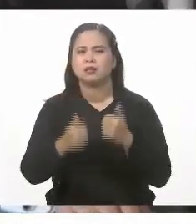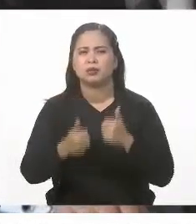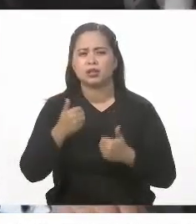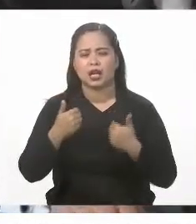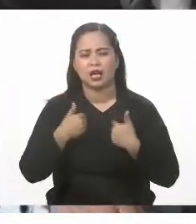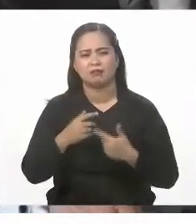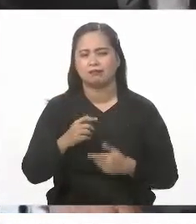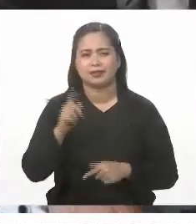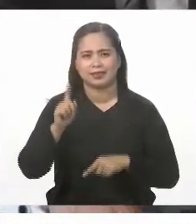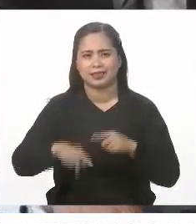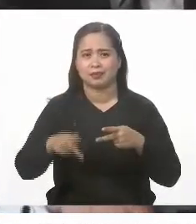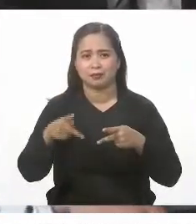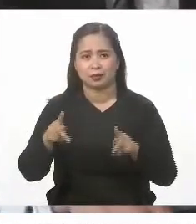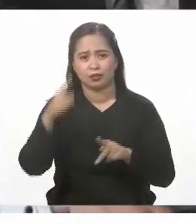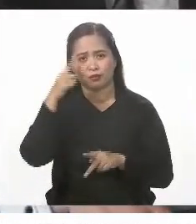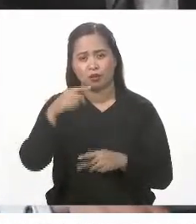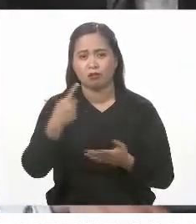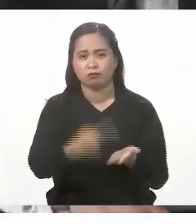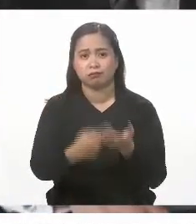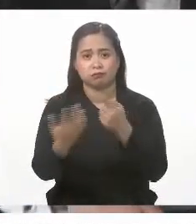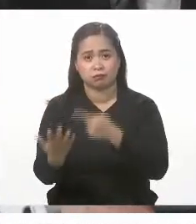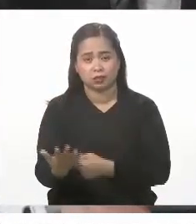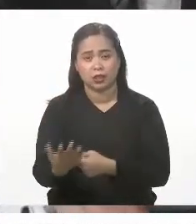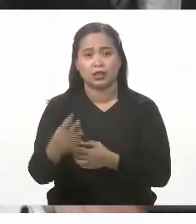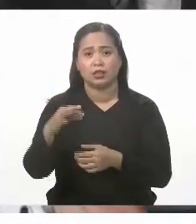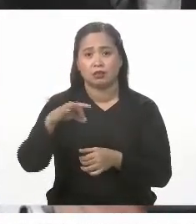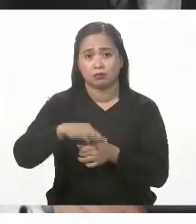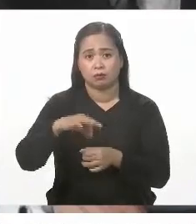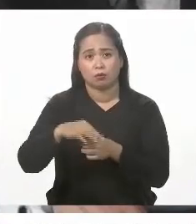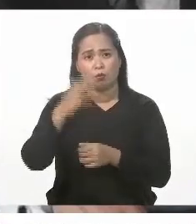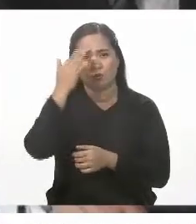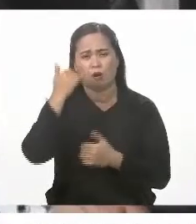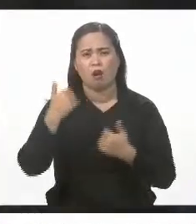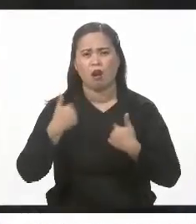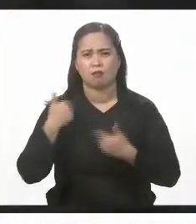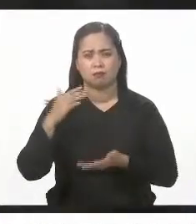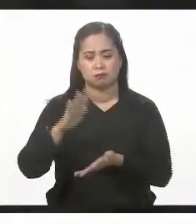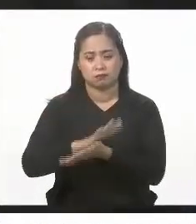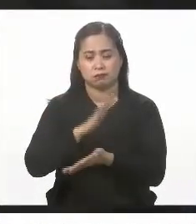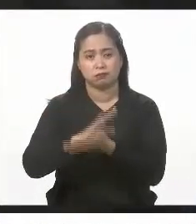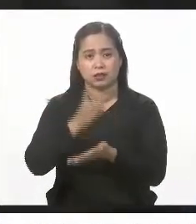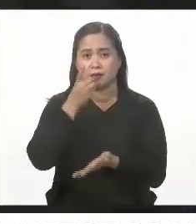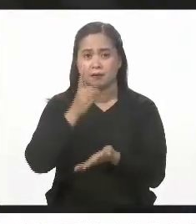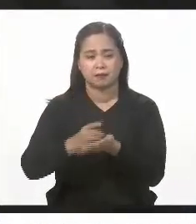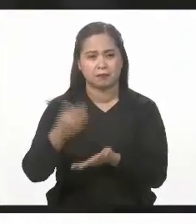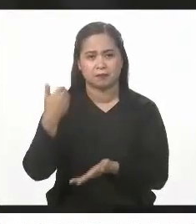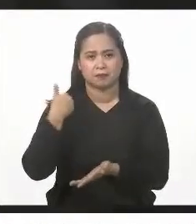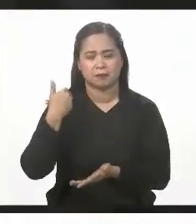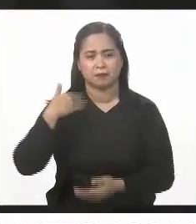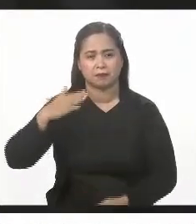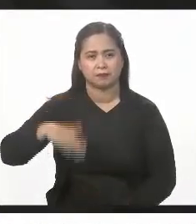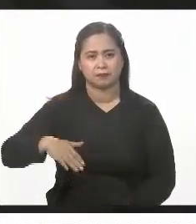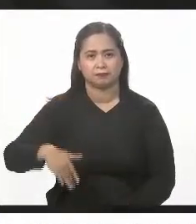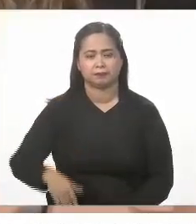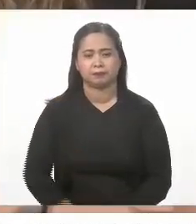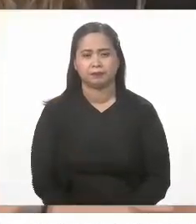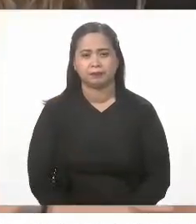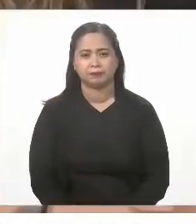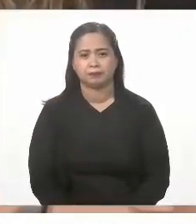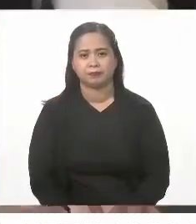to participate in the only debate before the election because his paperwork was not cleared in time.